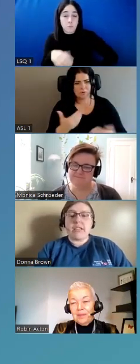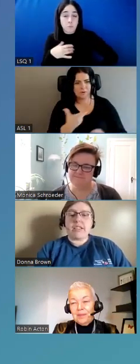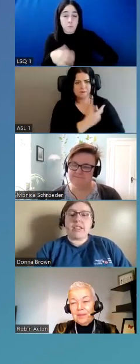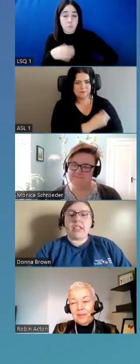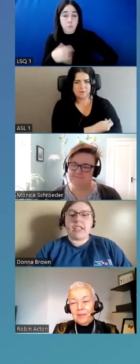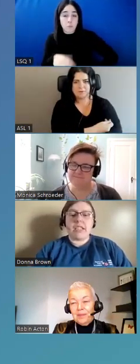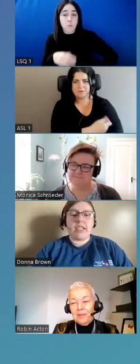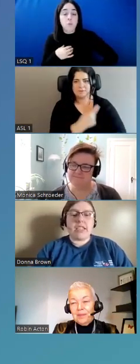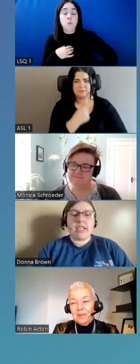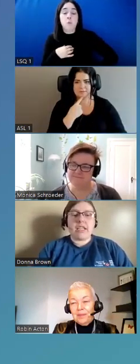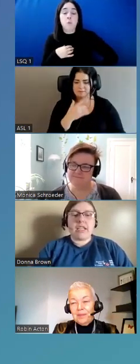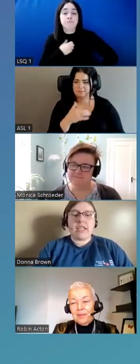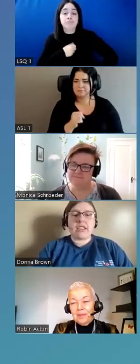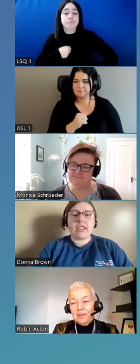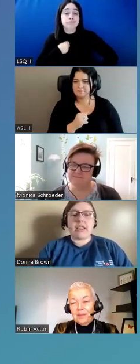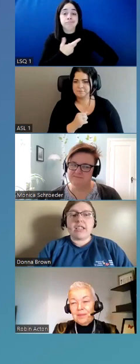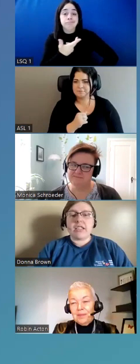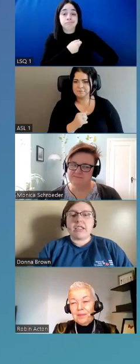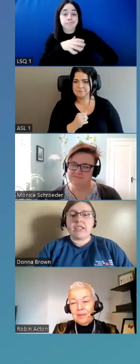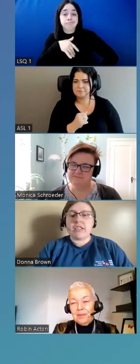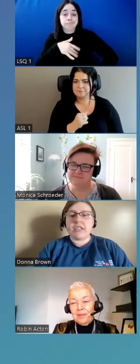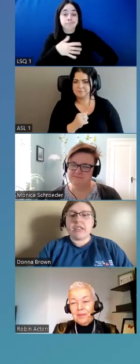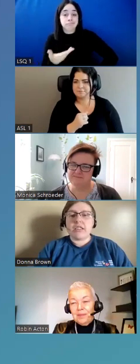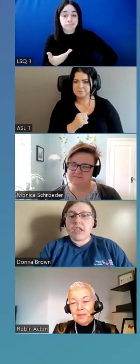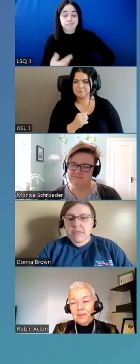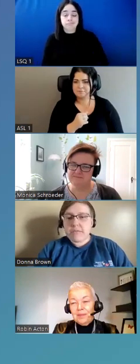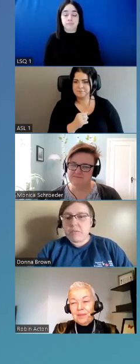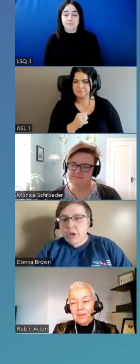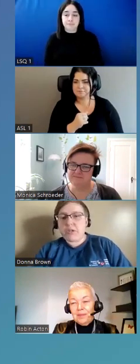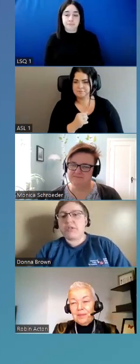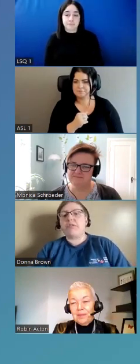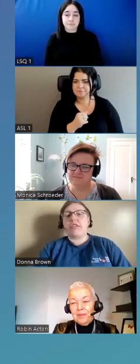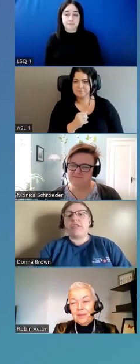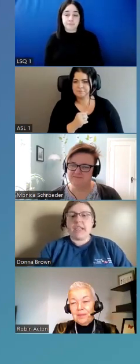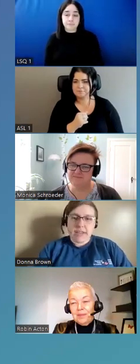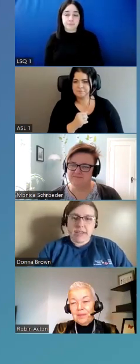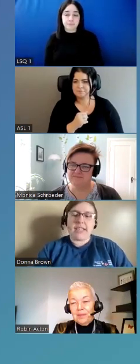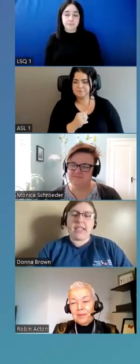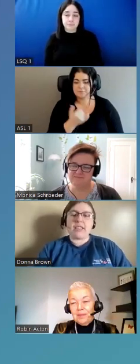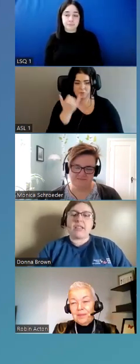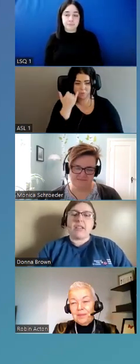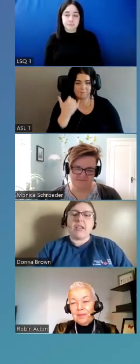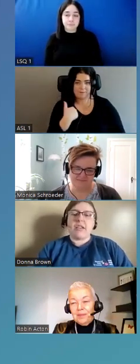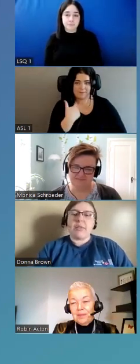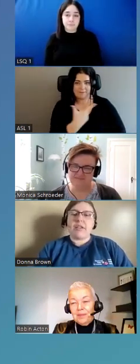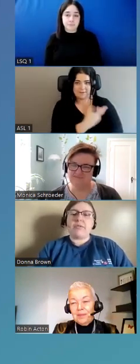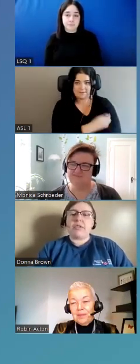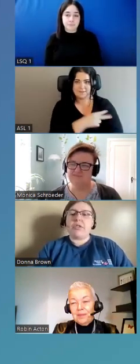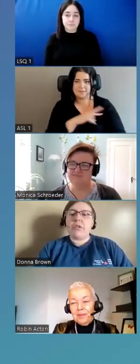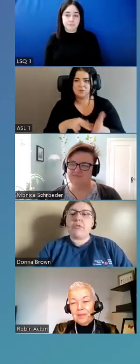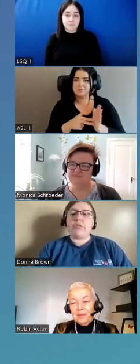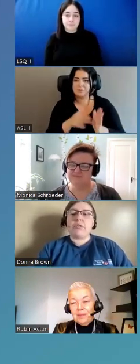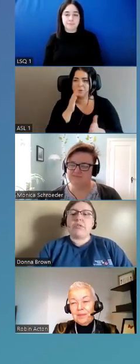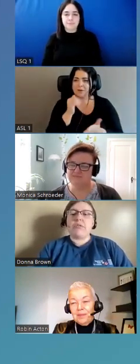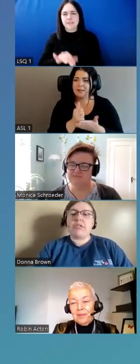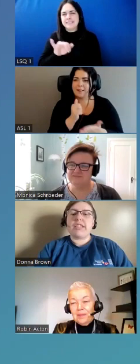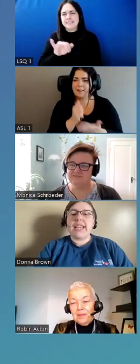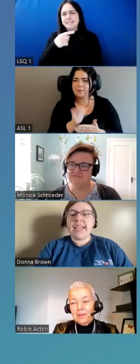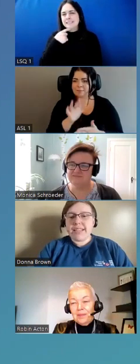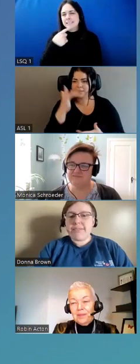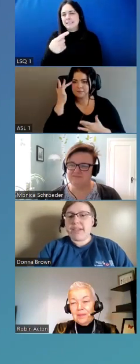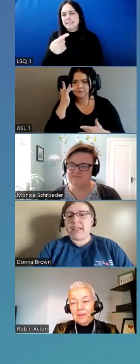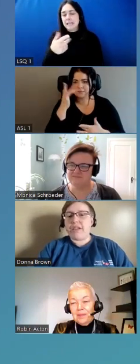said, it it's not worse when you take vaccines, but for those